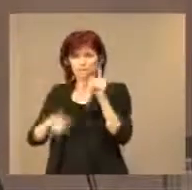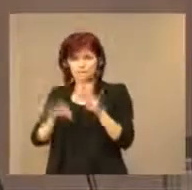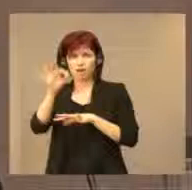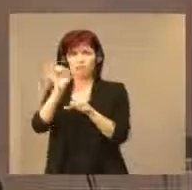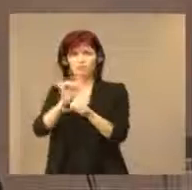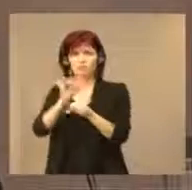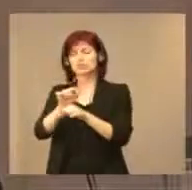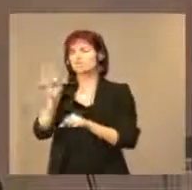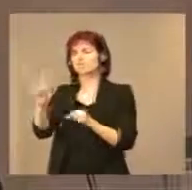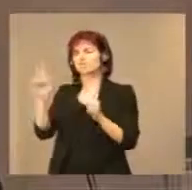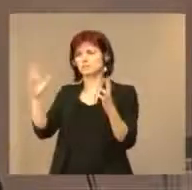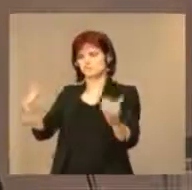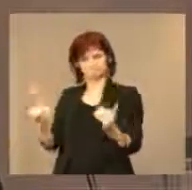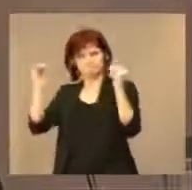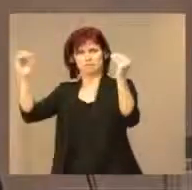program delivery.